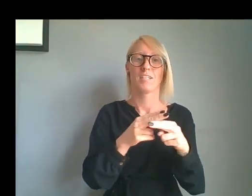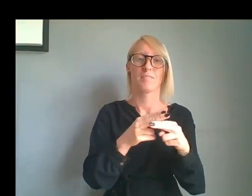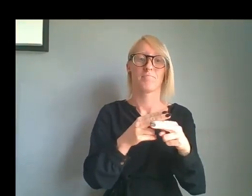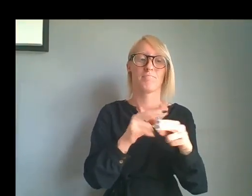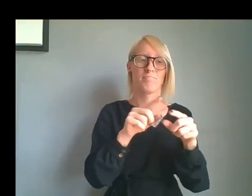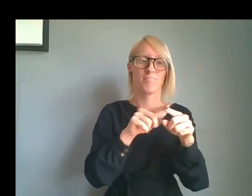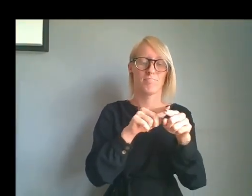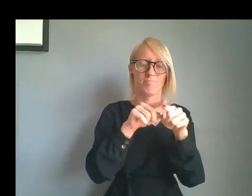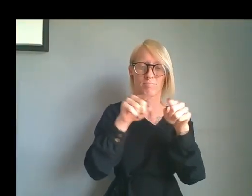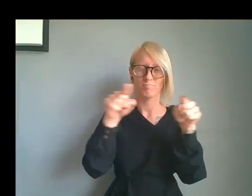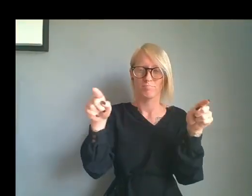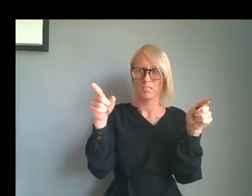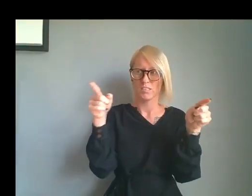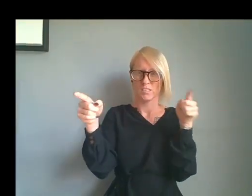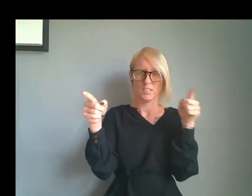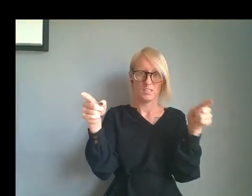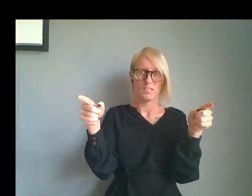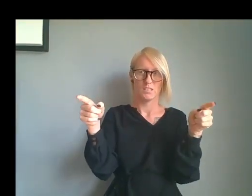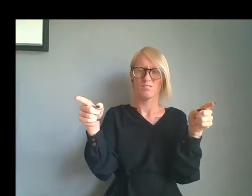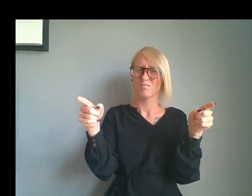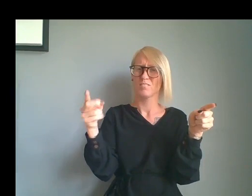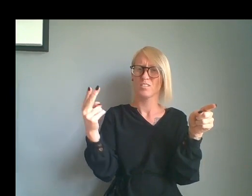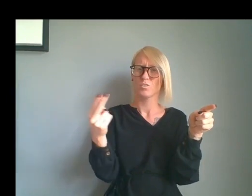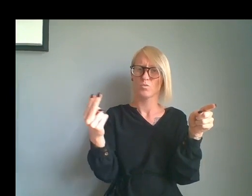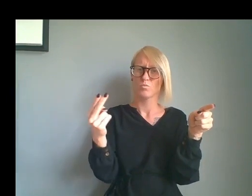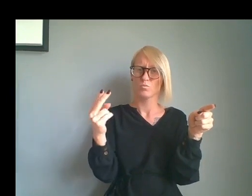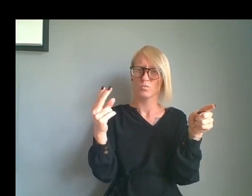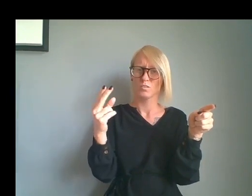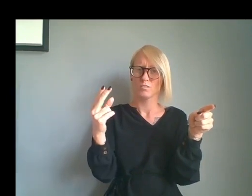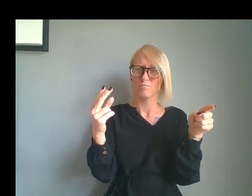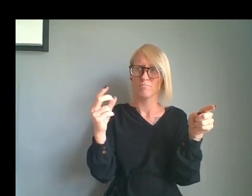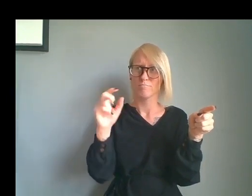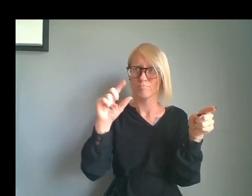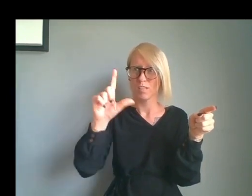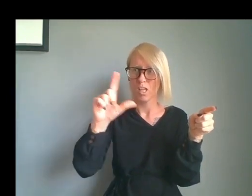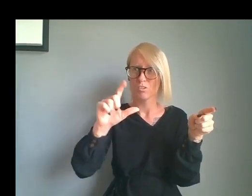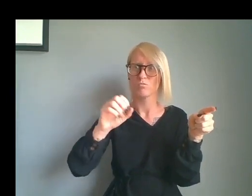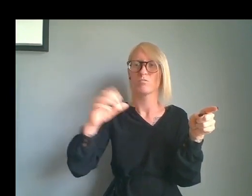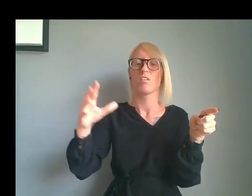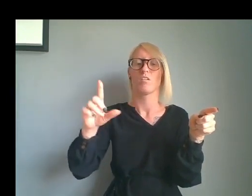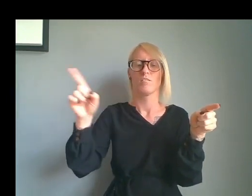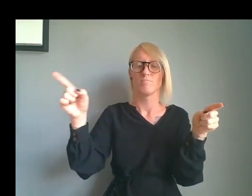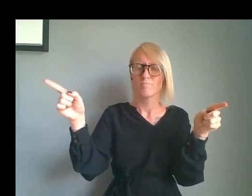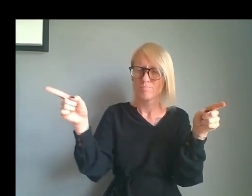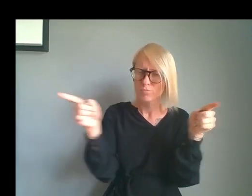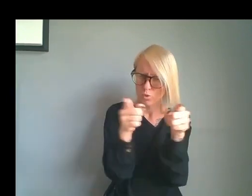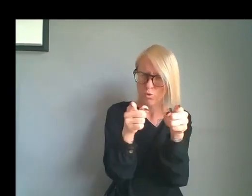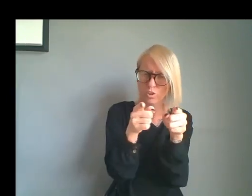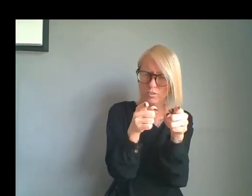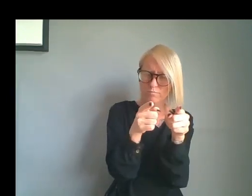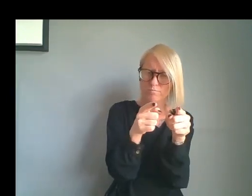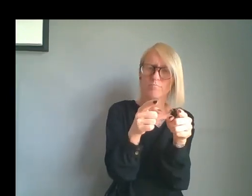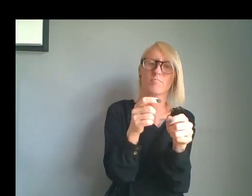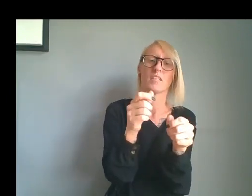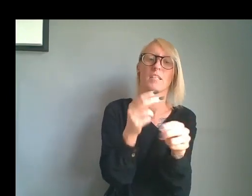retweet, you're using up your characters. So don't go for a really long name. Try to keep it a little bit